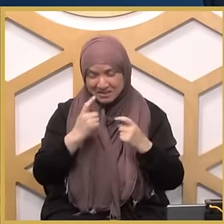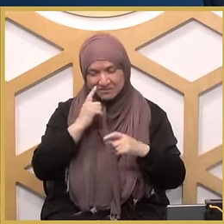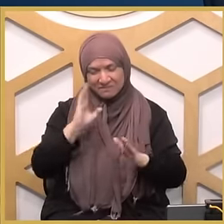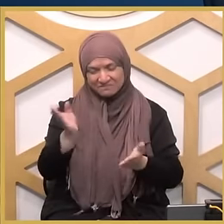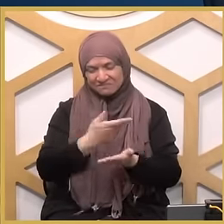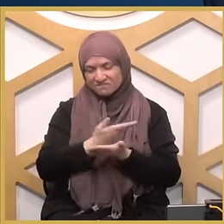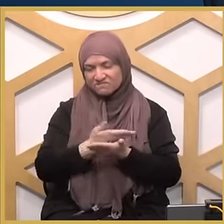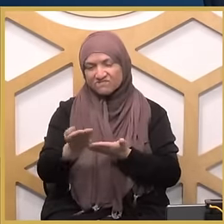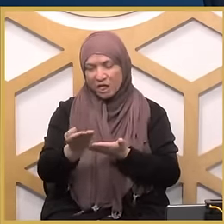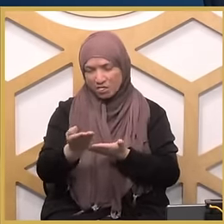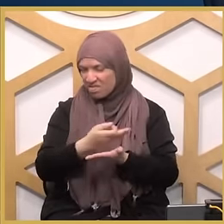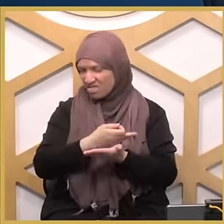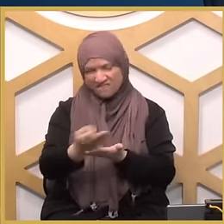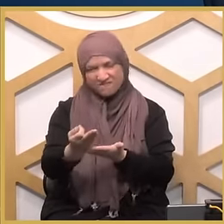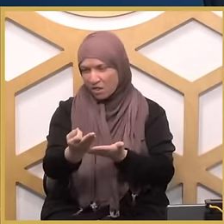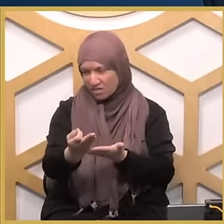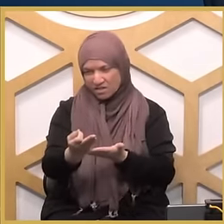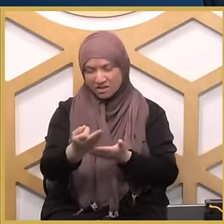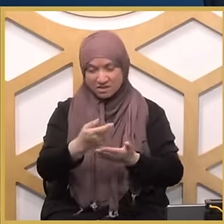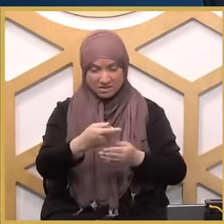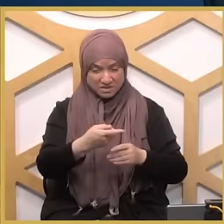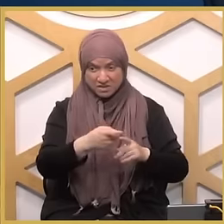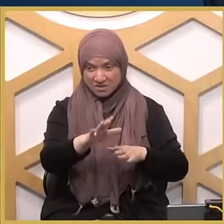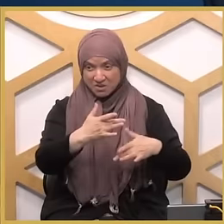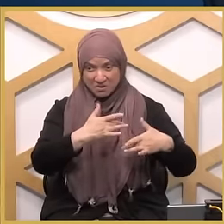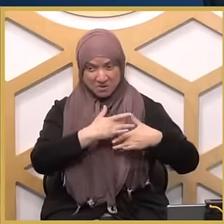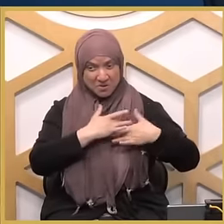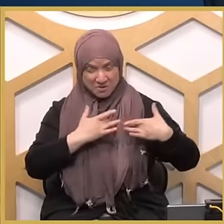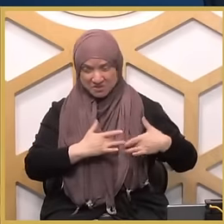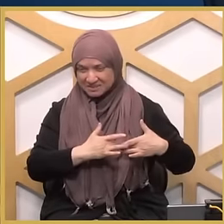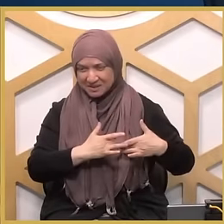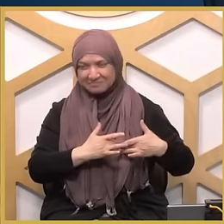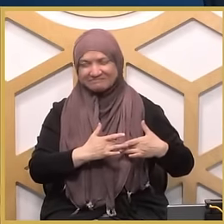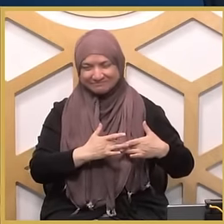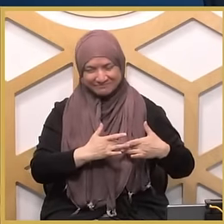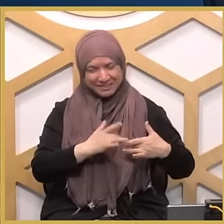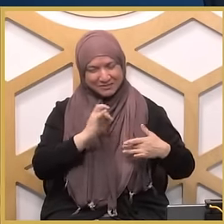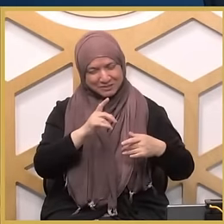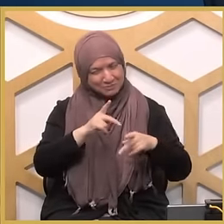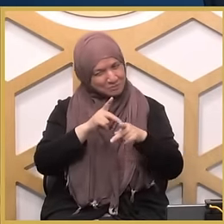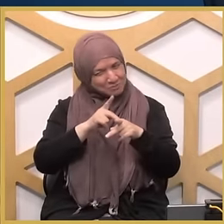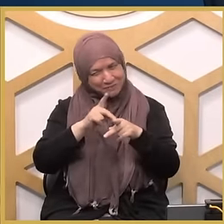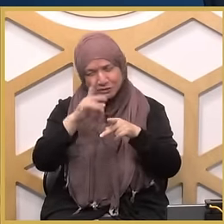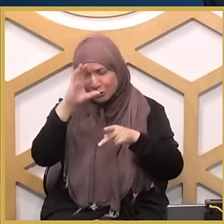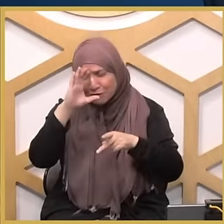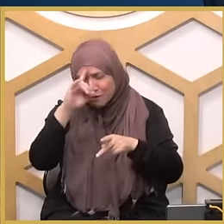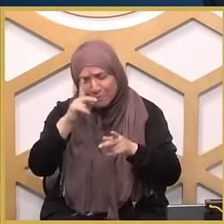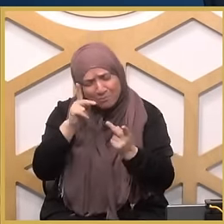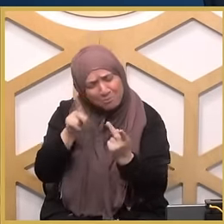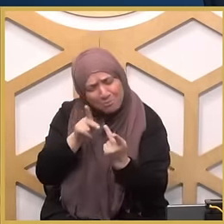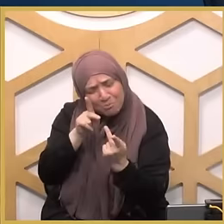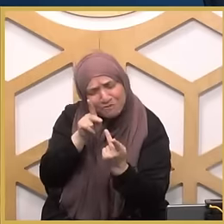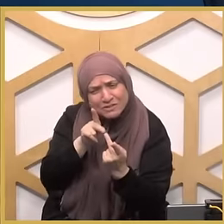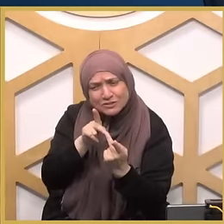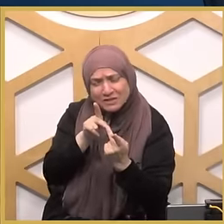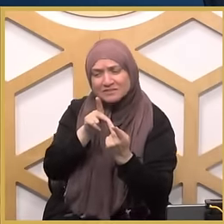is looking for what? For perfection, for ihsan. So, but sins, it's failure. So as a